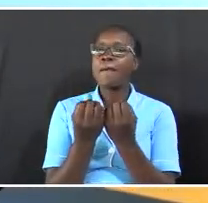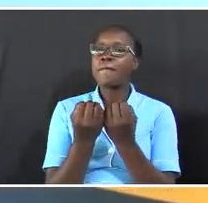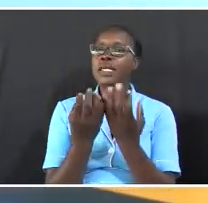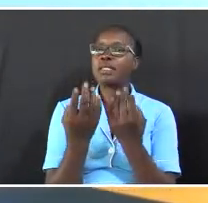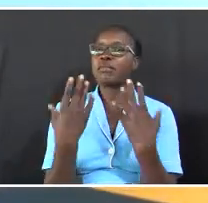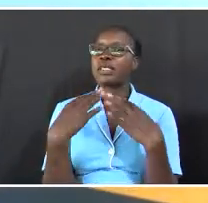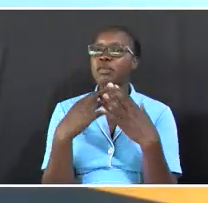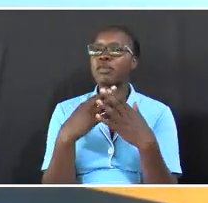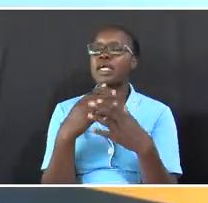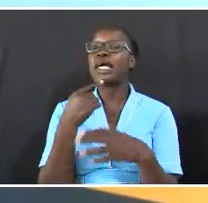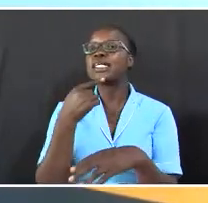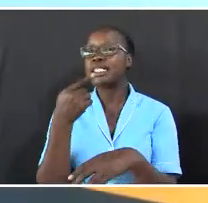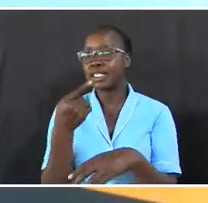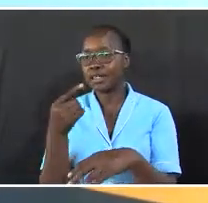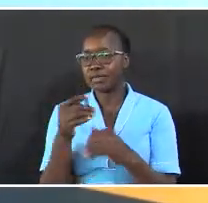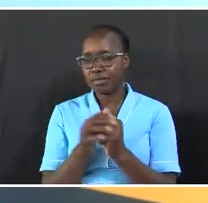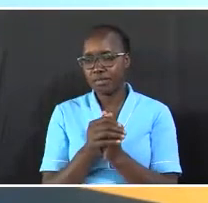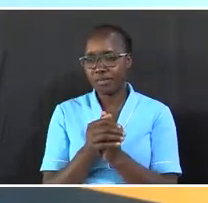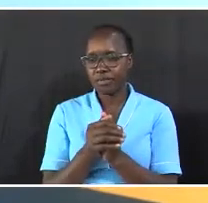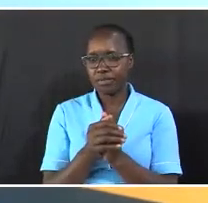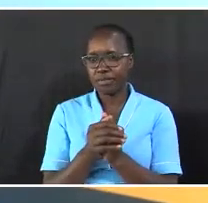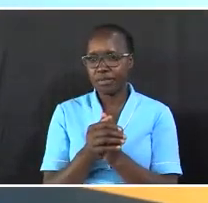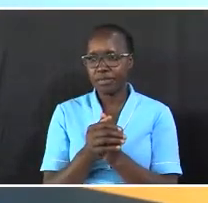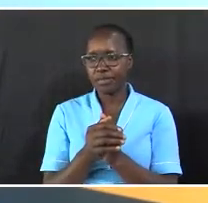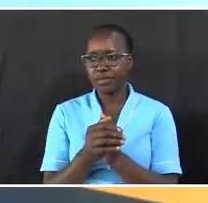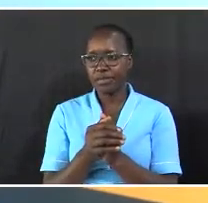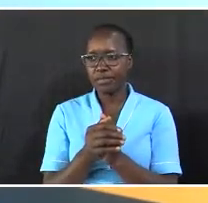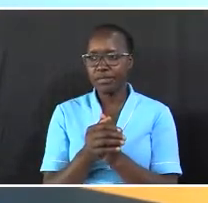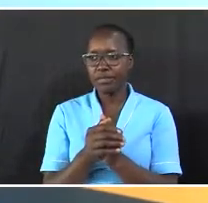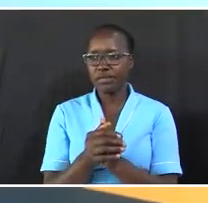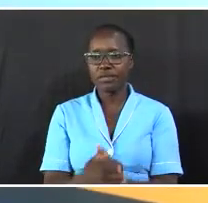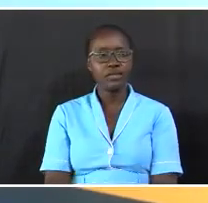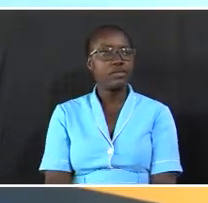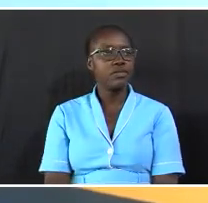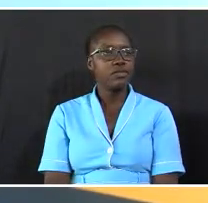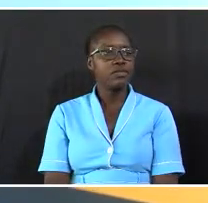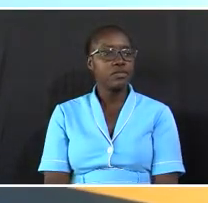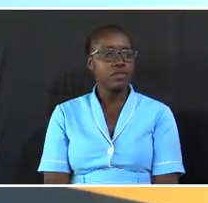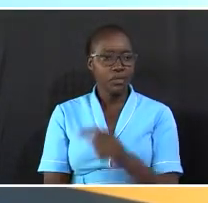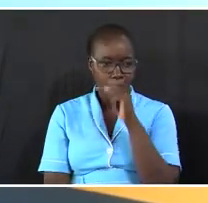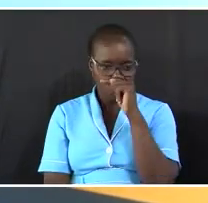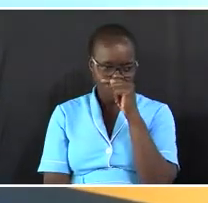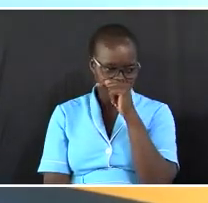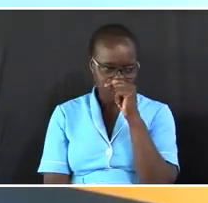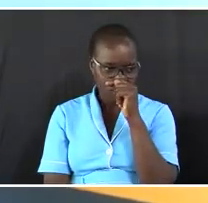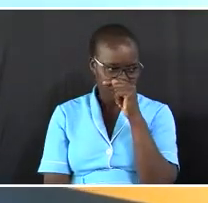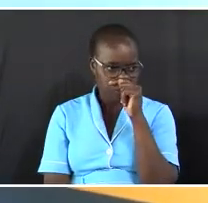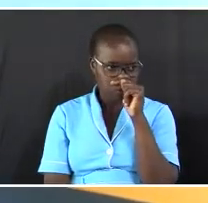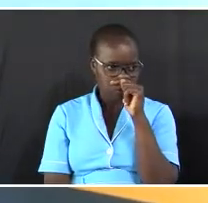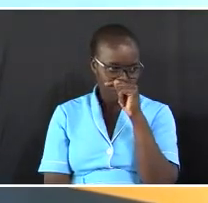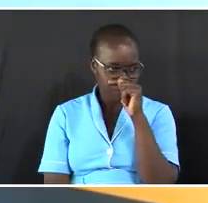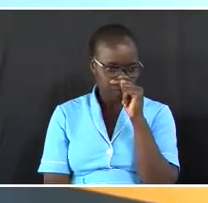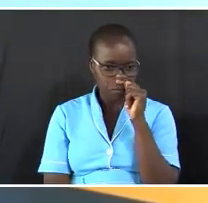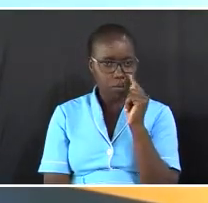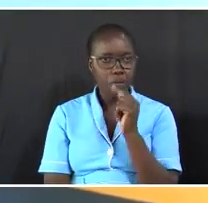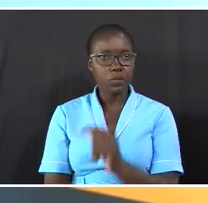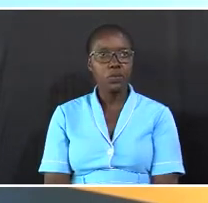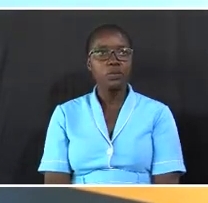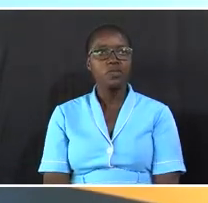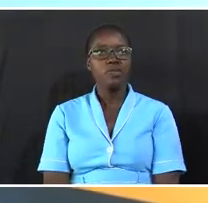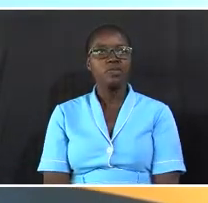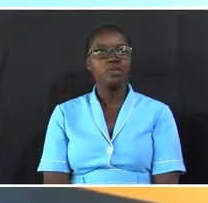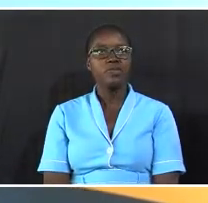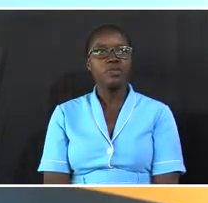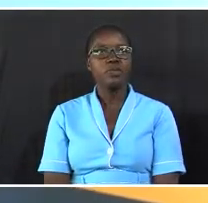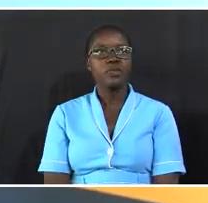can even recite. And I'll open it. You can even display it.